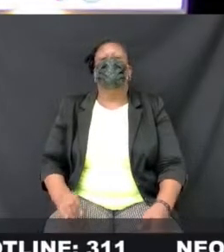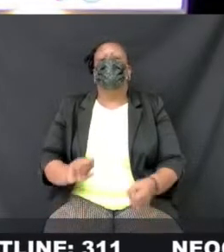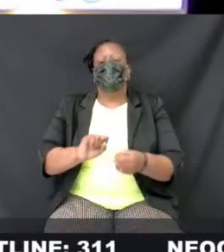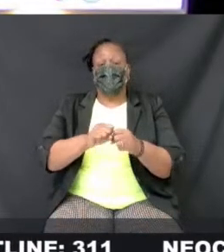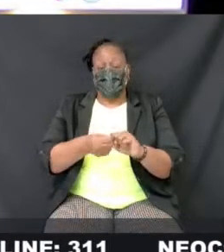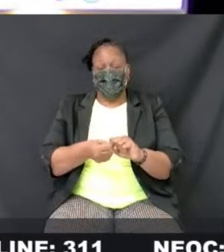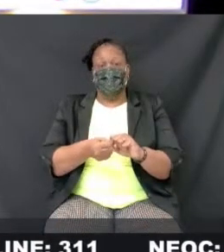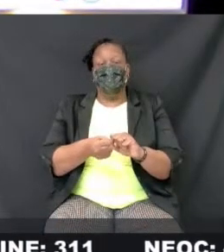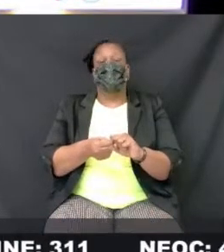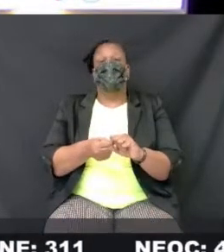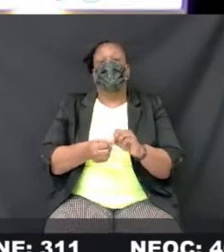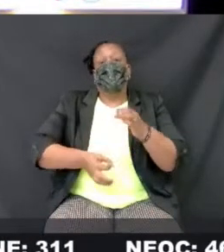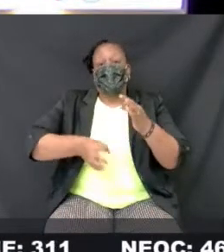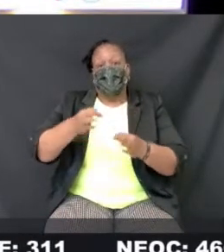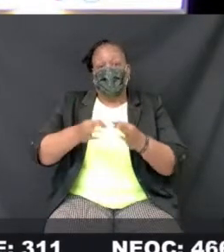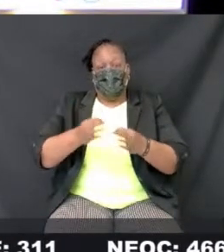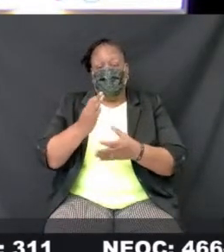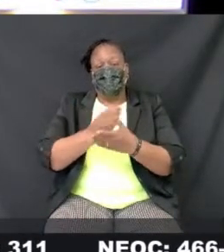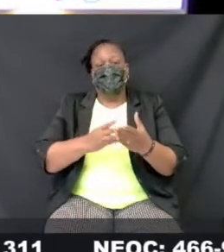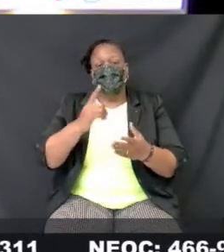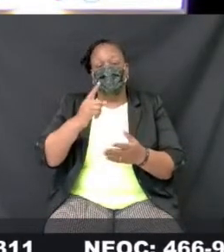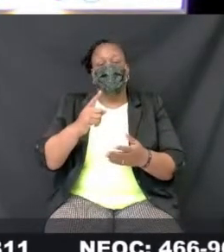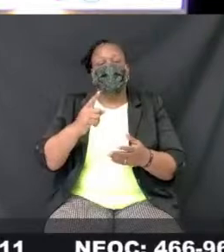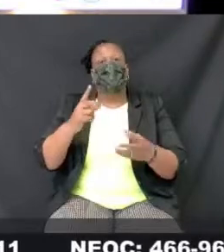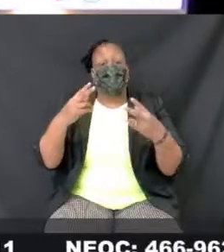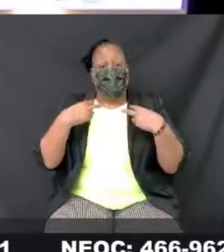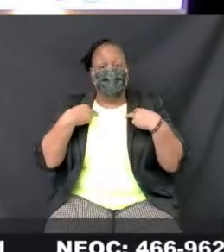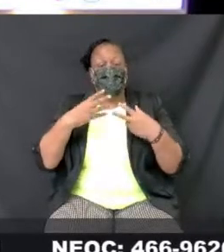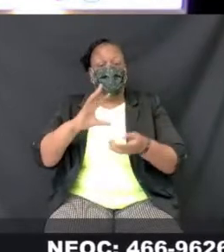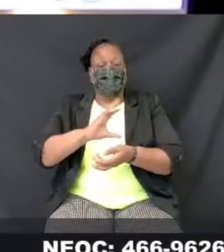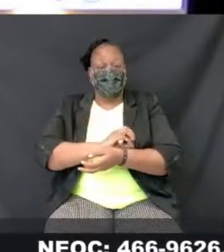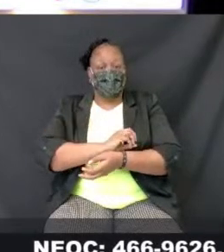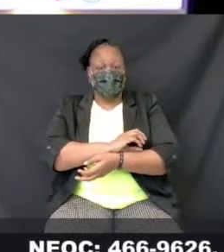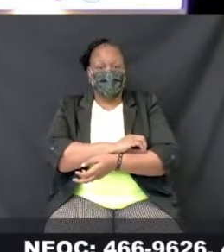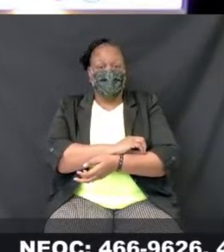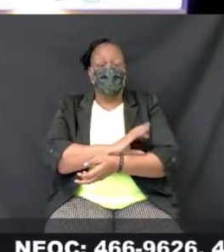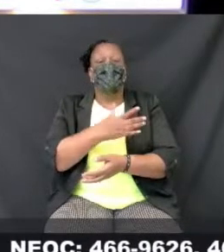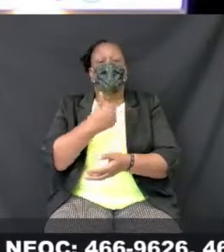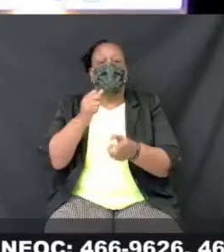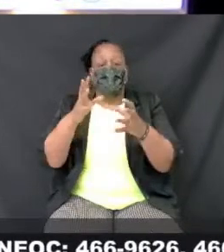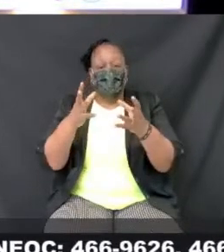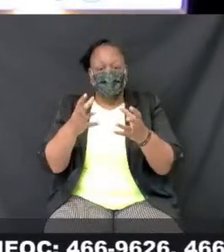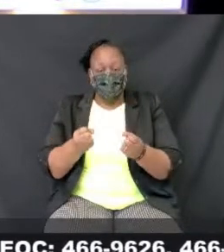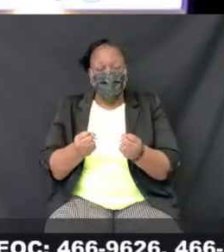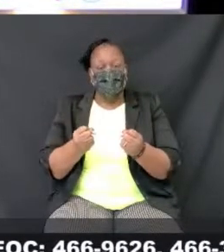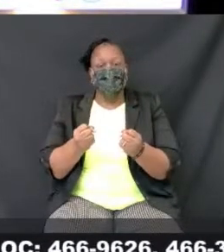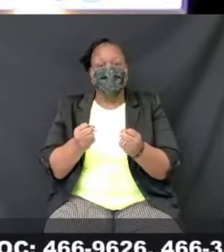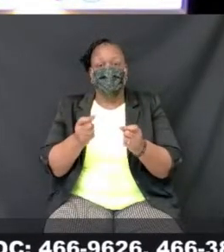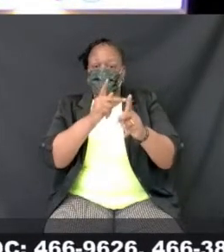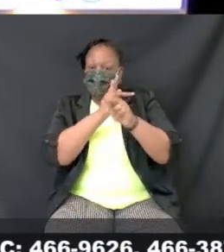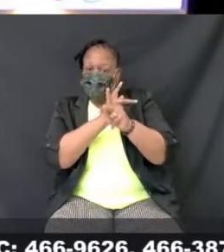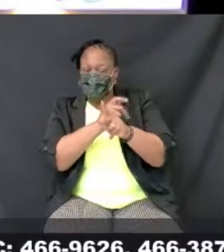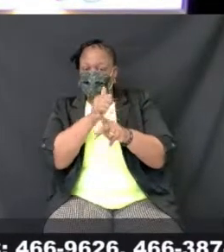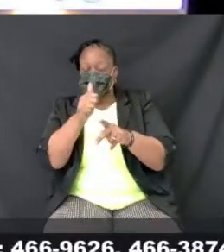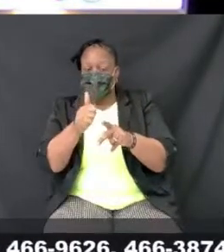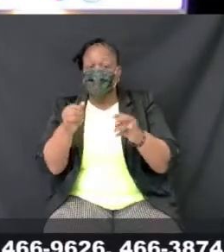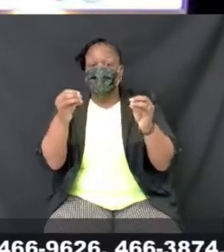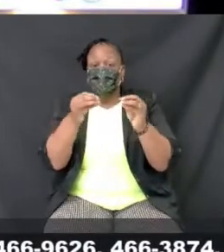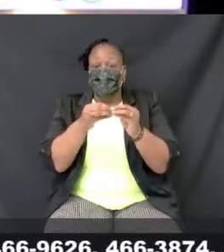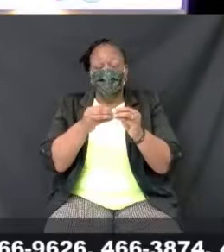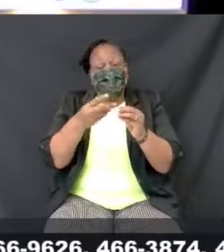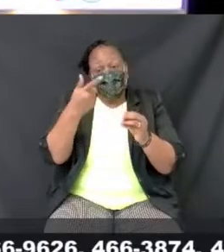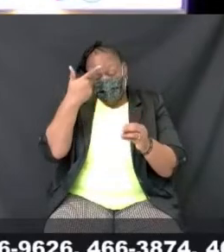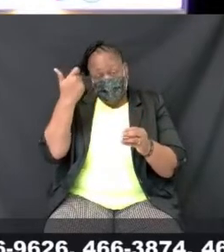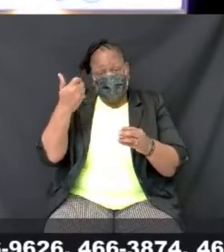your robust immune system. And so these are the persons who would be now getting a 4th shot, okay, which is basically